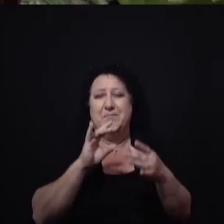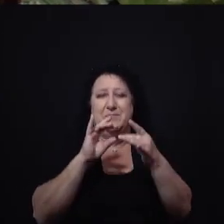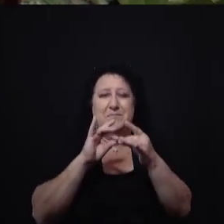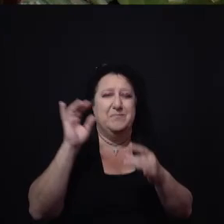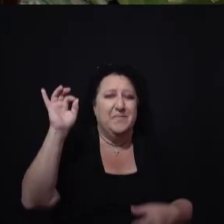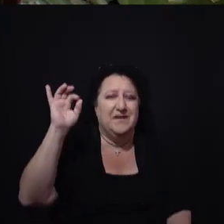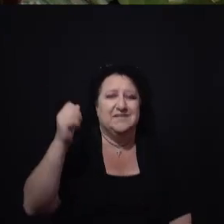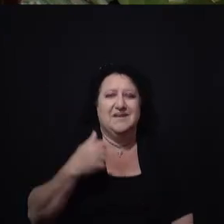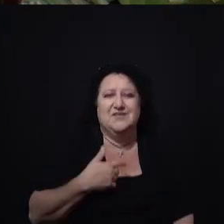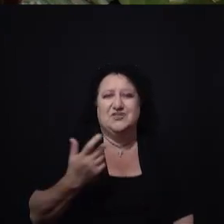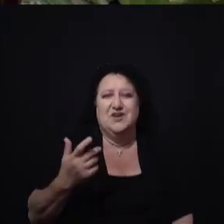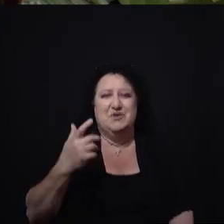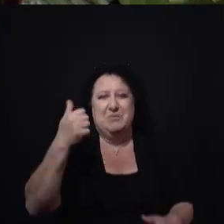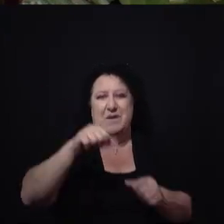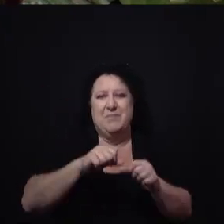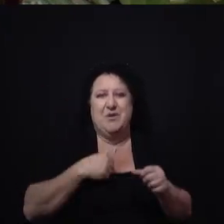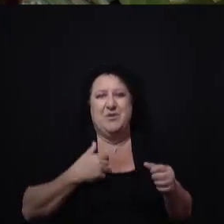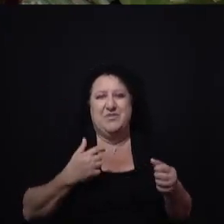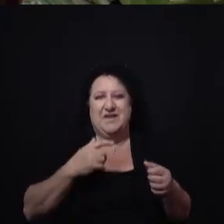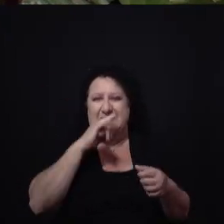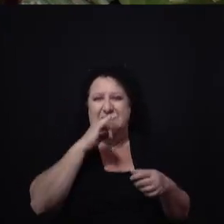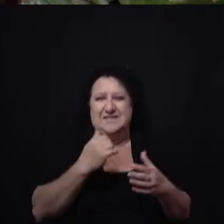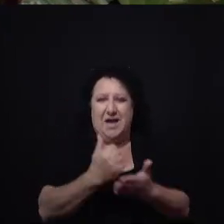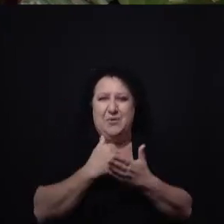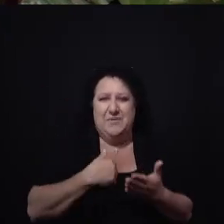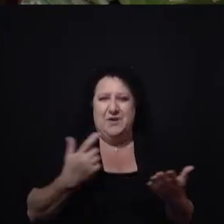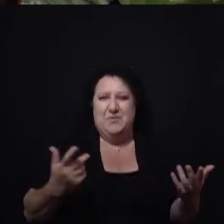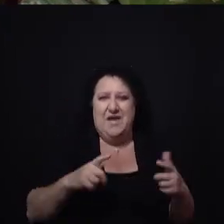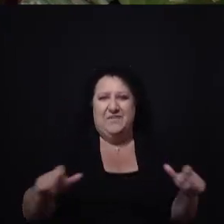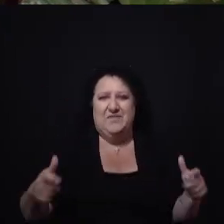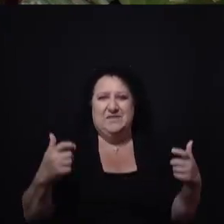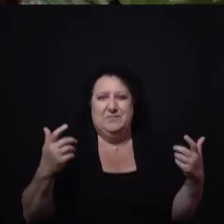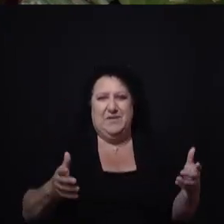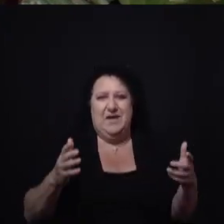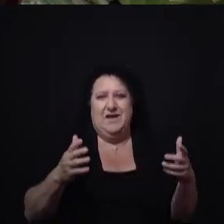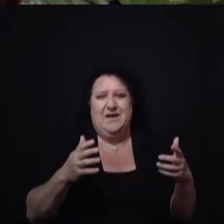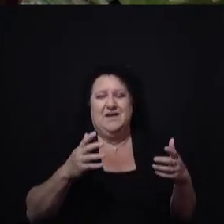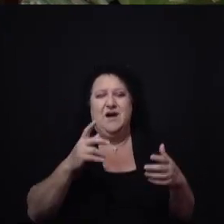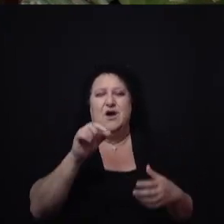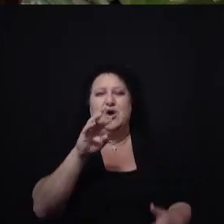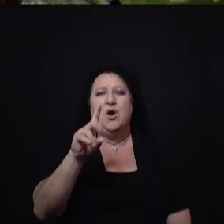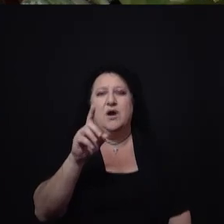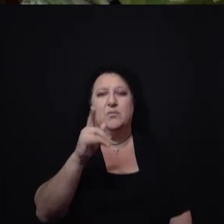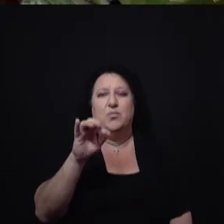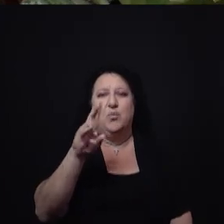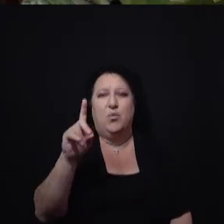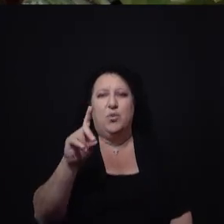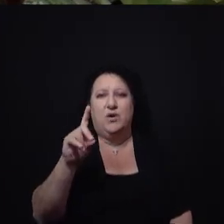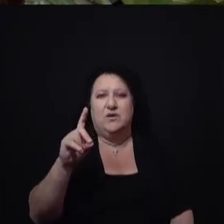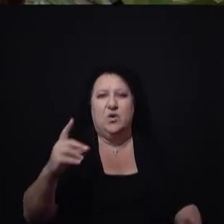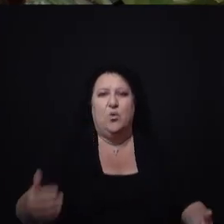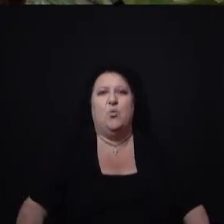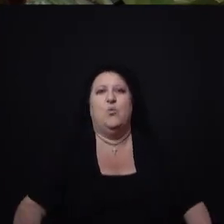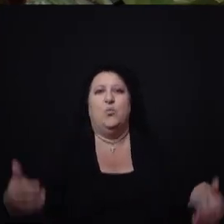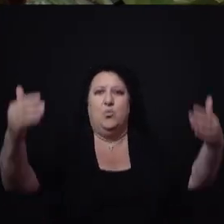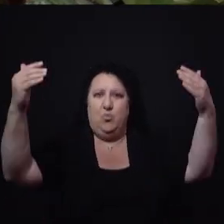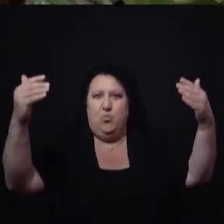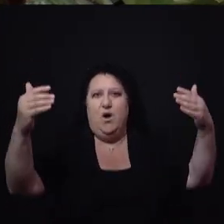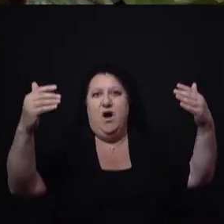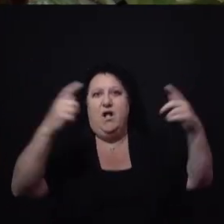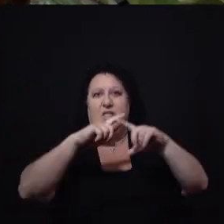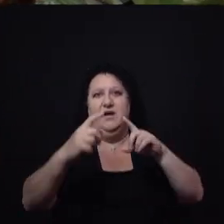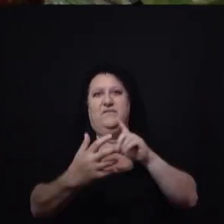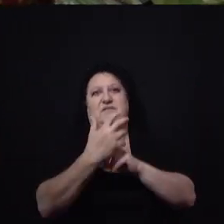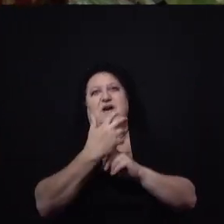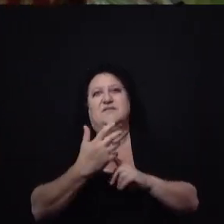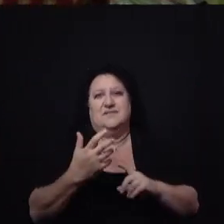a giant cardboard wall of hostility right here on the platform. Because as Paul says in chapter 2, what Christ did in